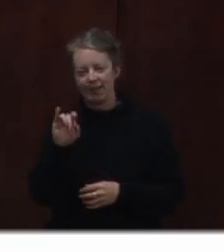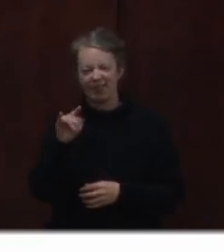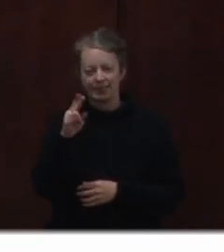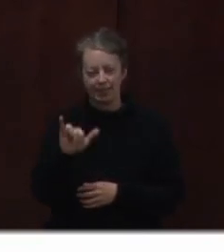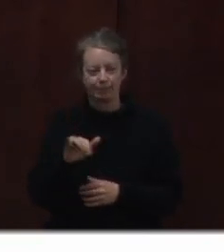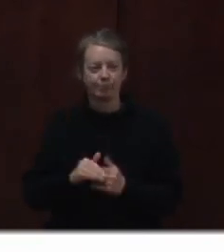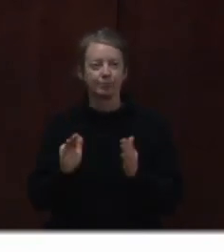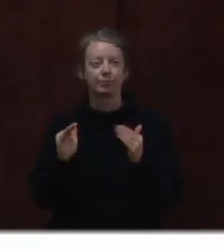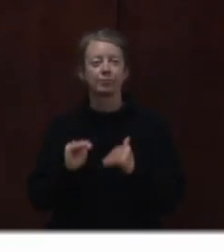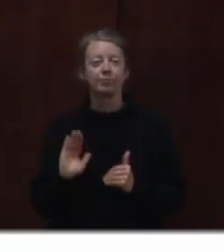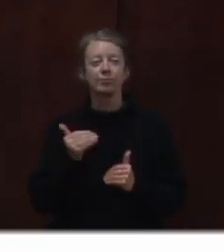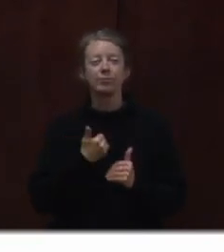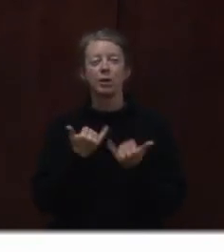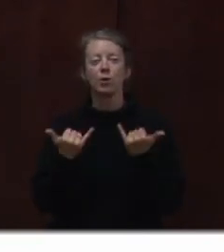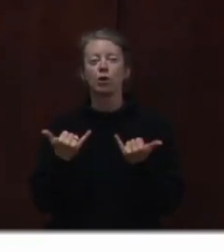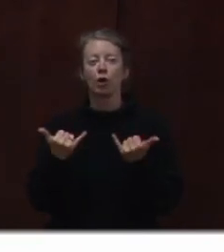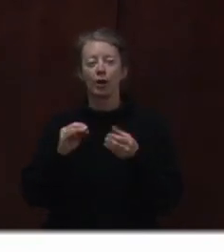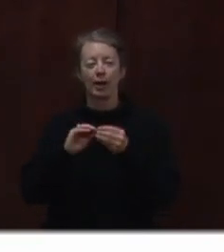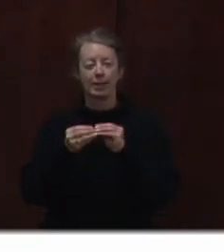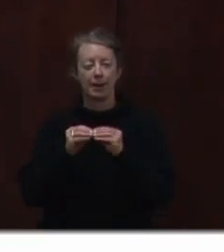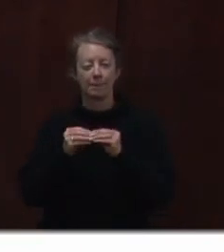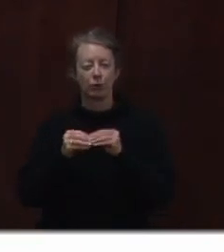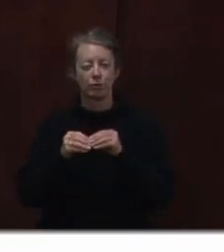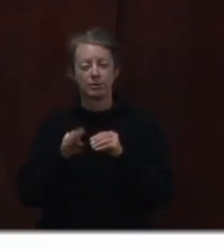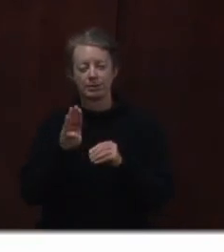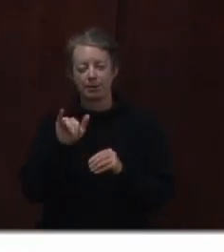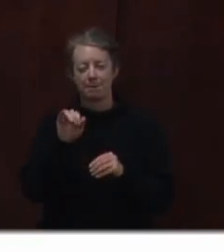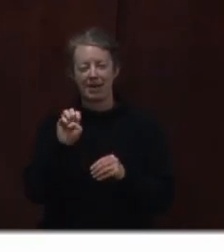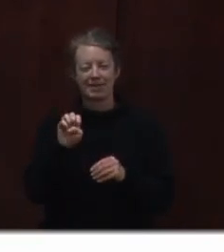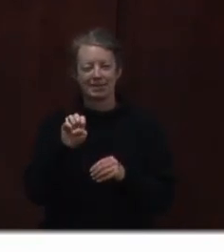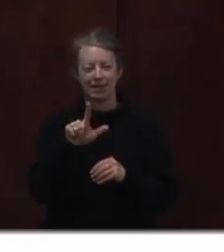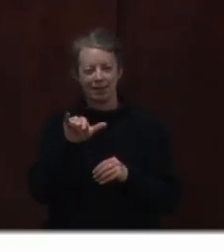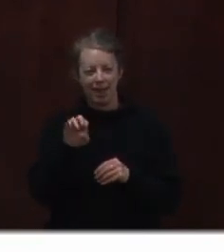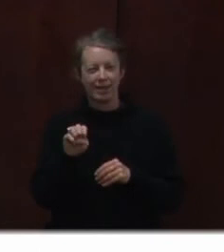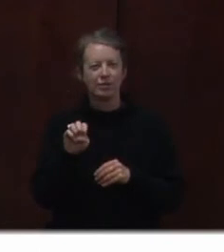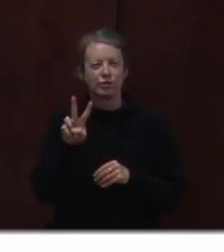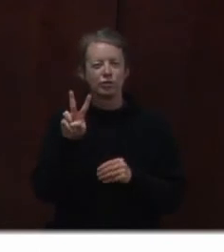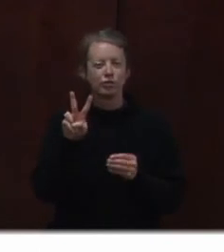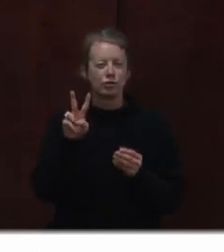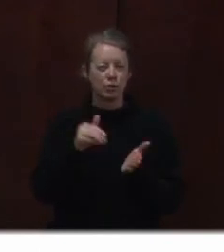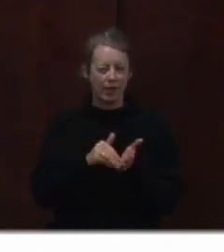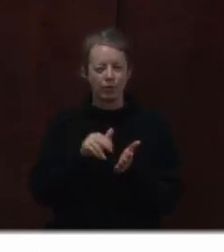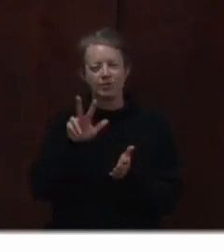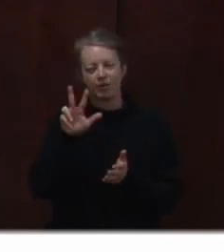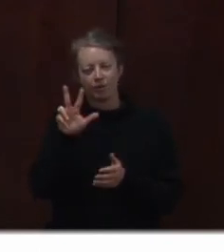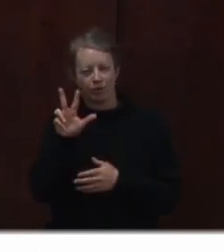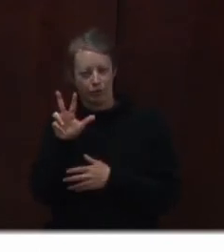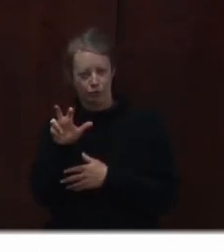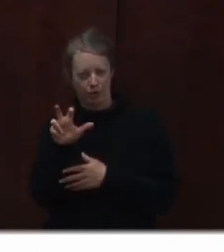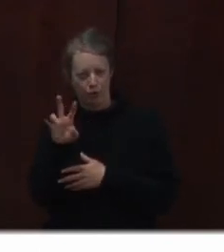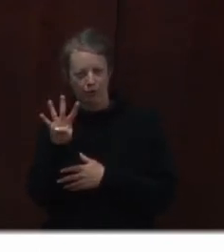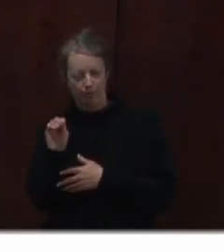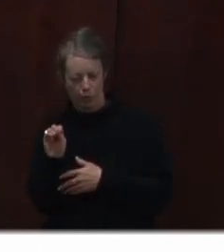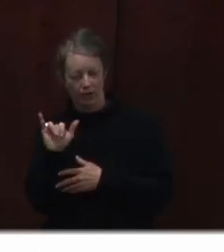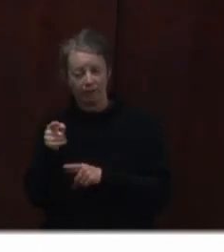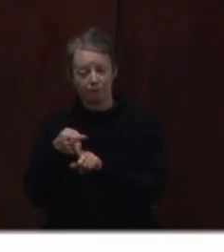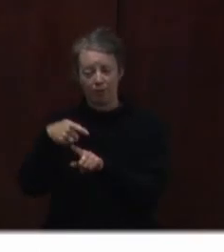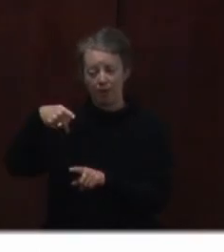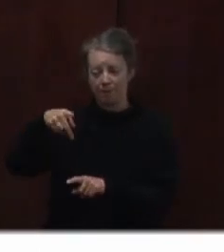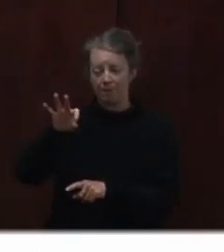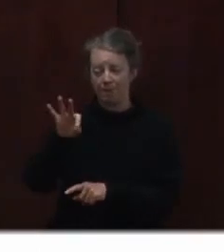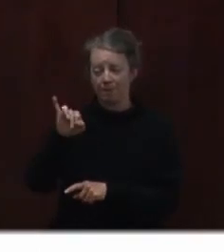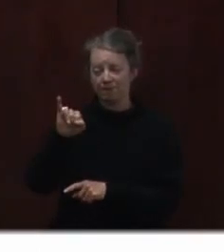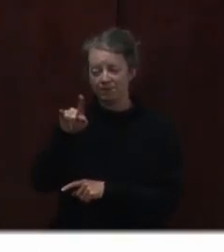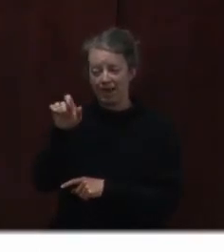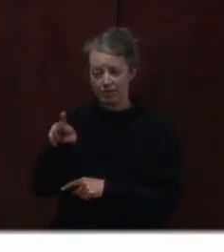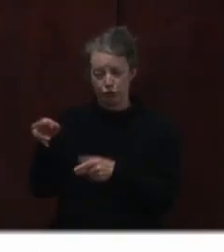And our current baseline allocation is 2,340. This is still 2 trays of Pfizer as our baseline. It may seem